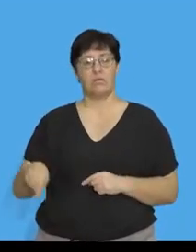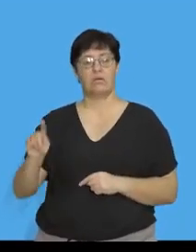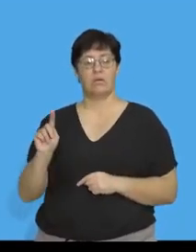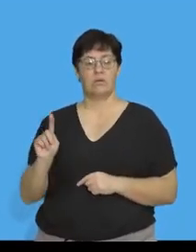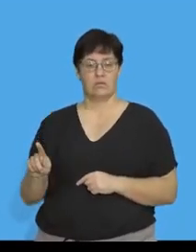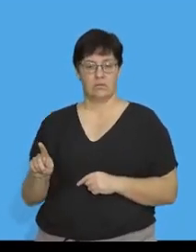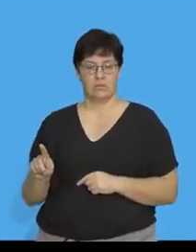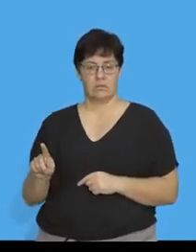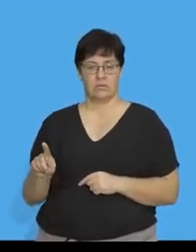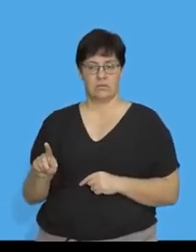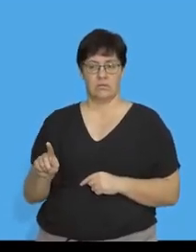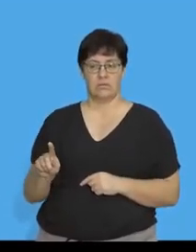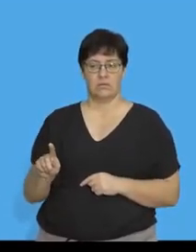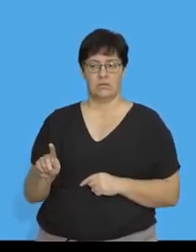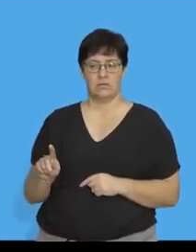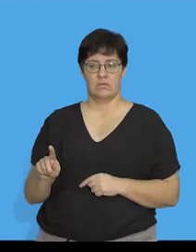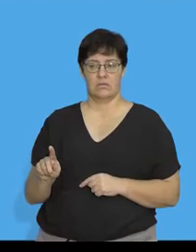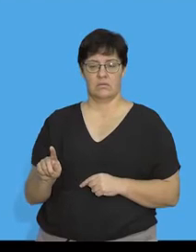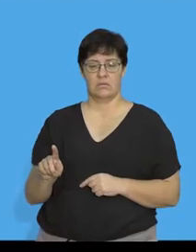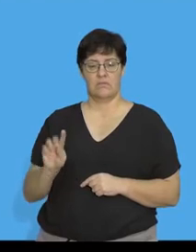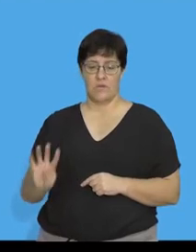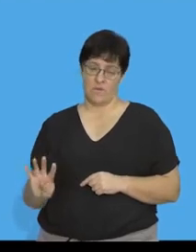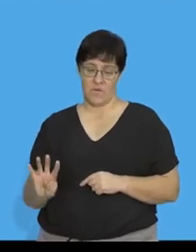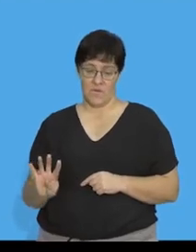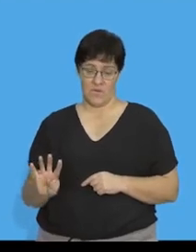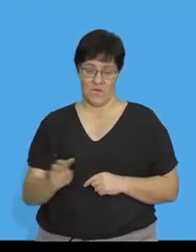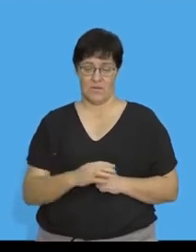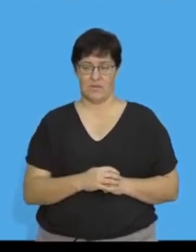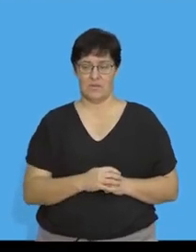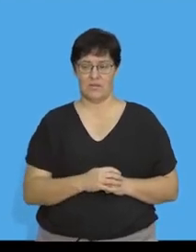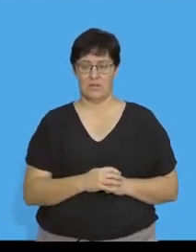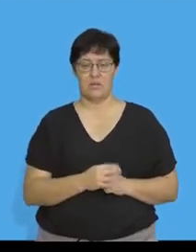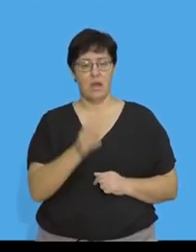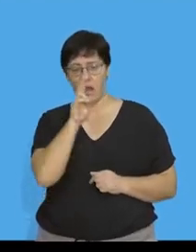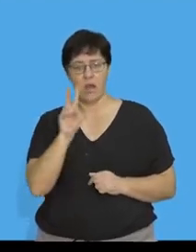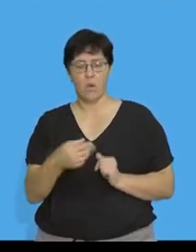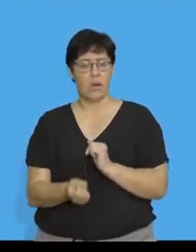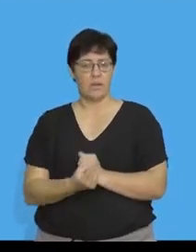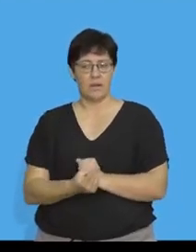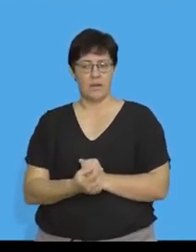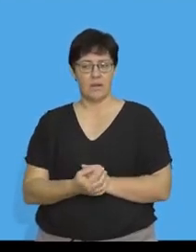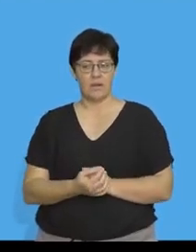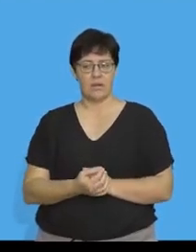get 600. What has happened to the volume in relation to that? Well, I